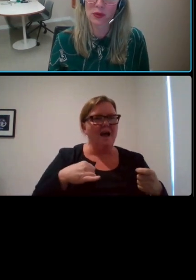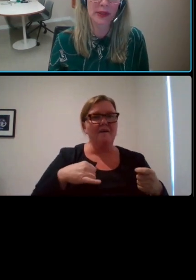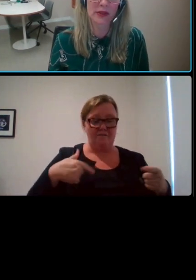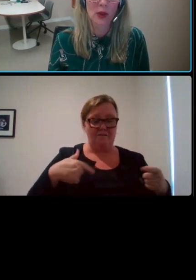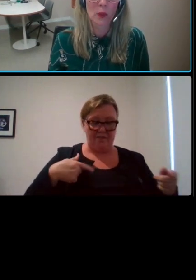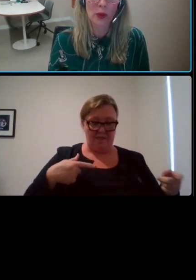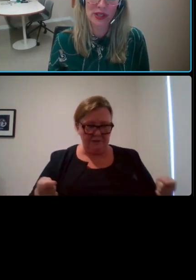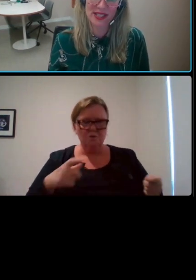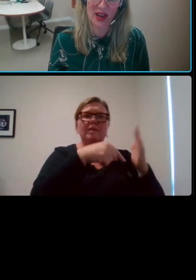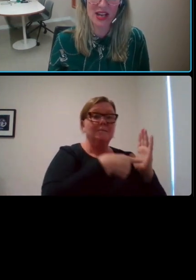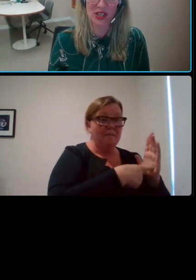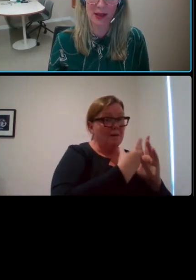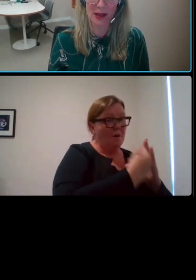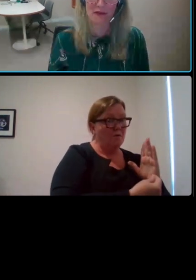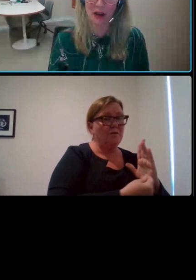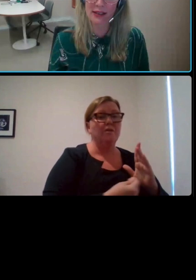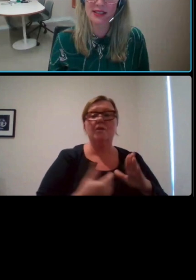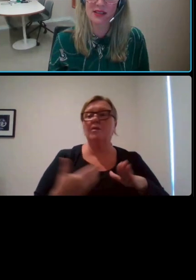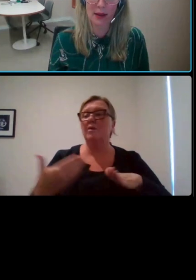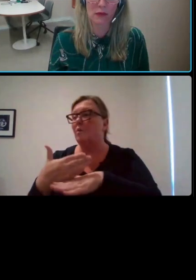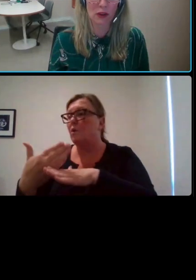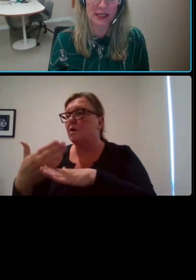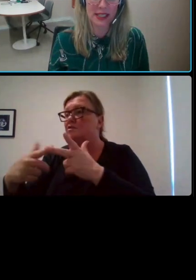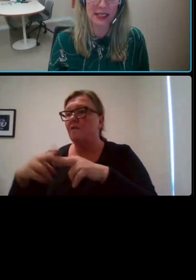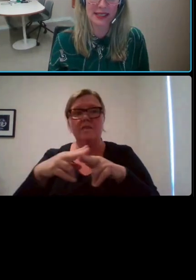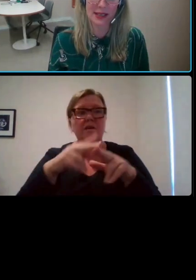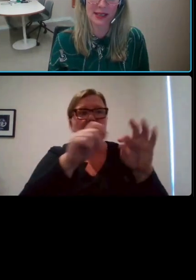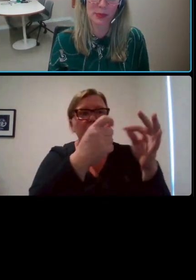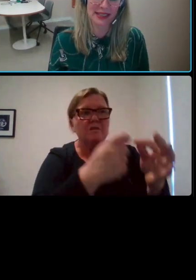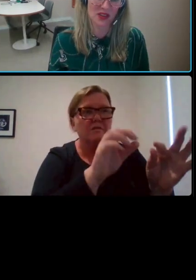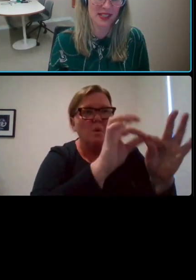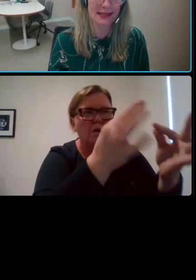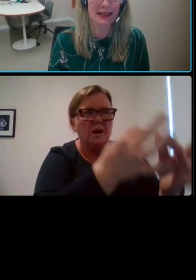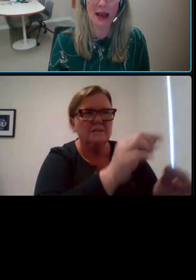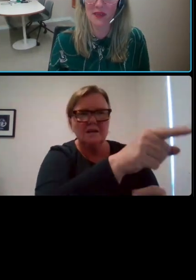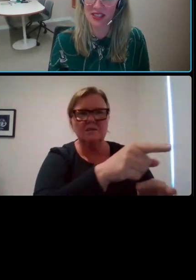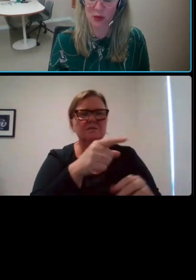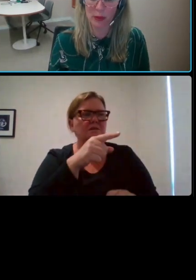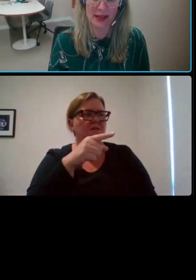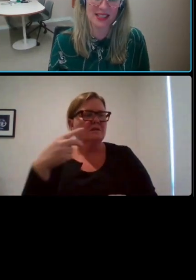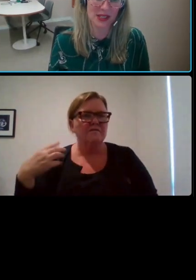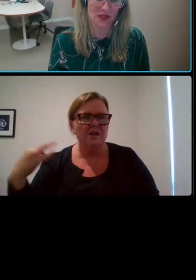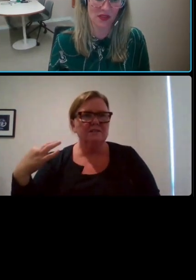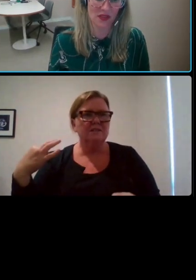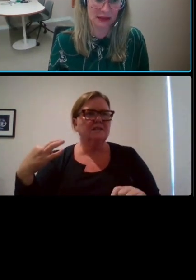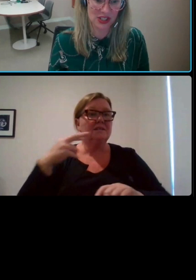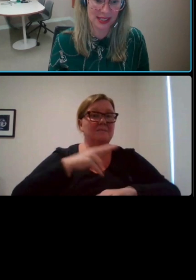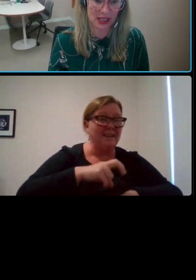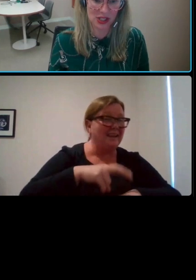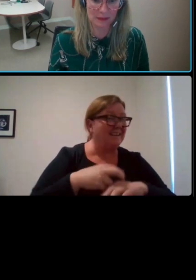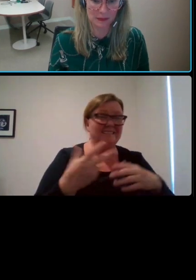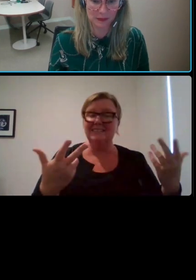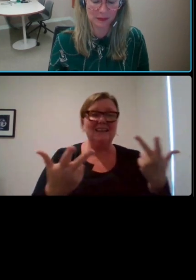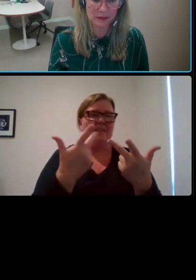or the Department, workers of aged care providers, volunteers, police officers, and others who we might specify in